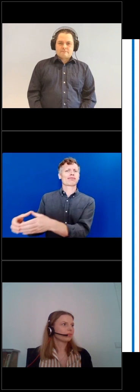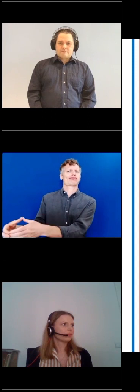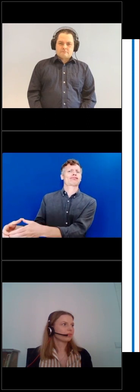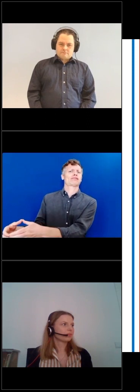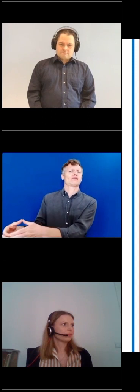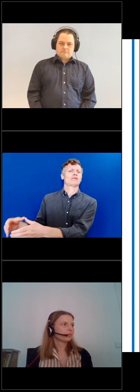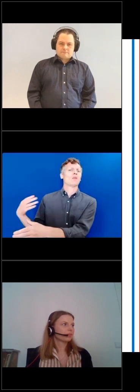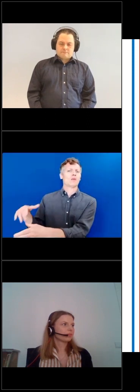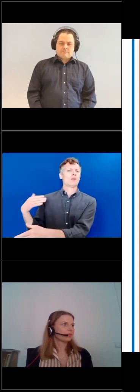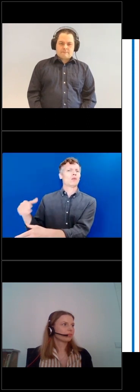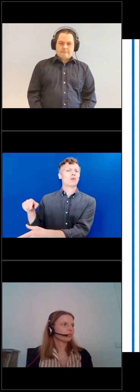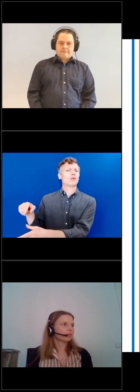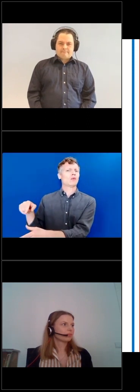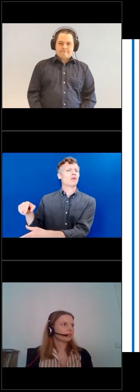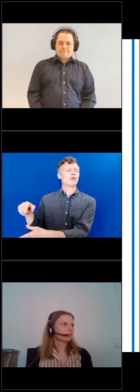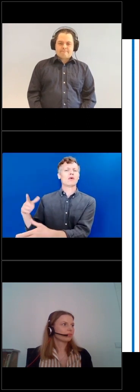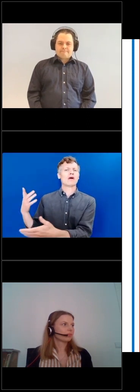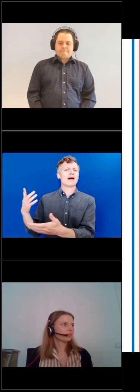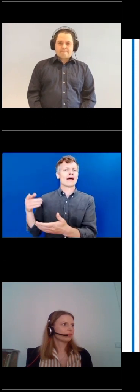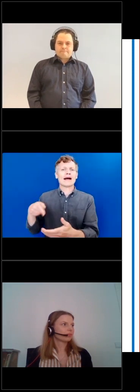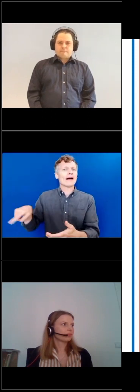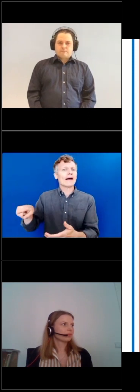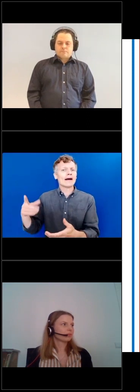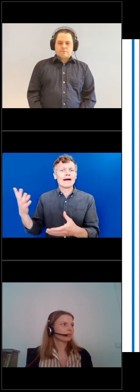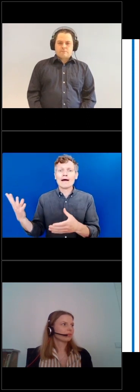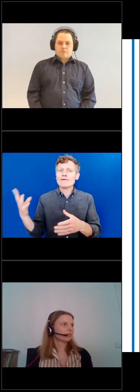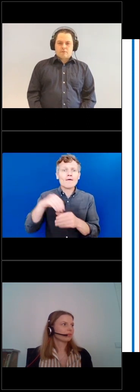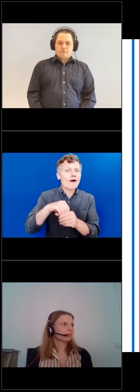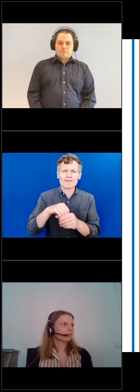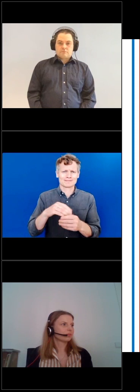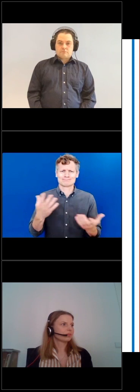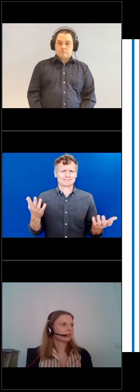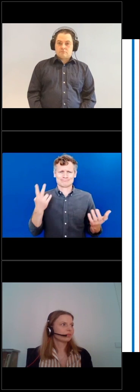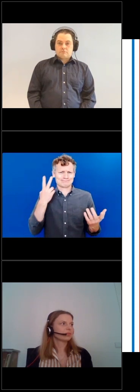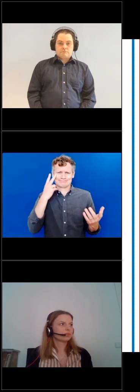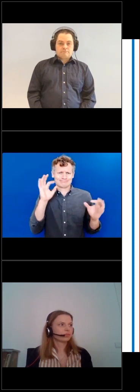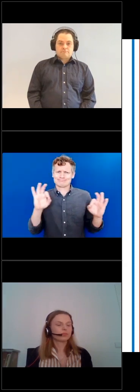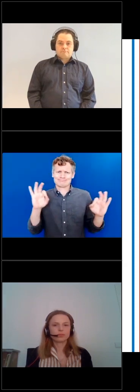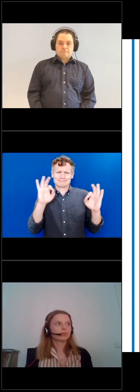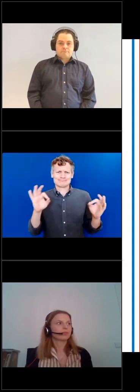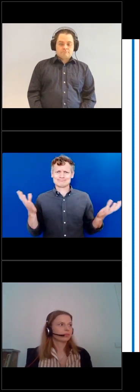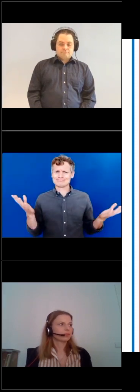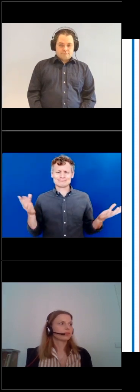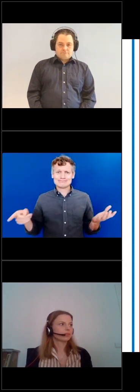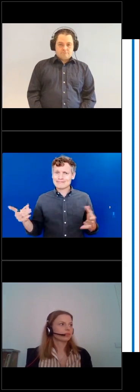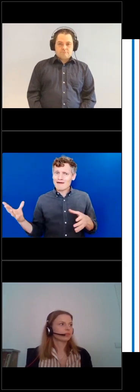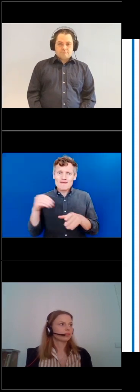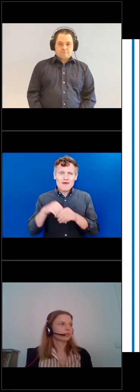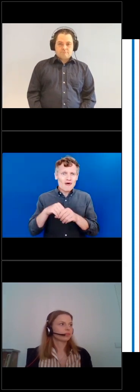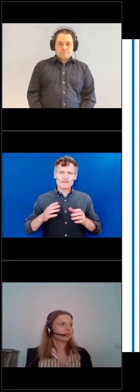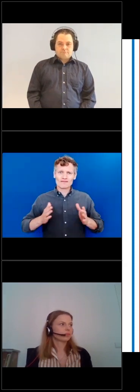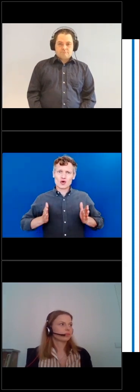not involved or in the processes or in the humanitarian action.